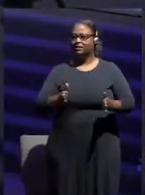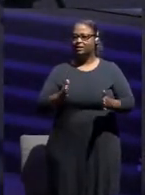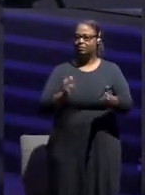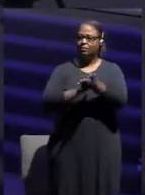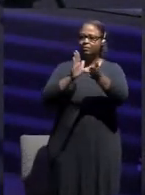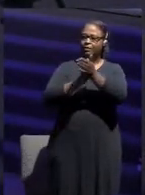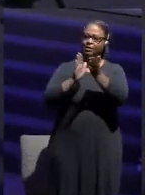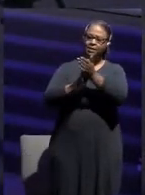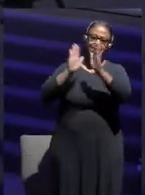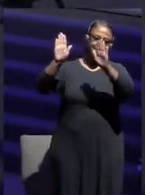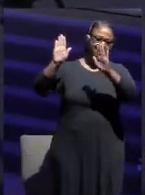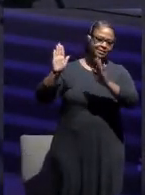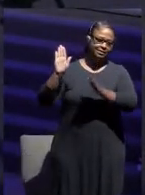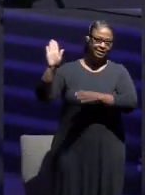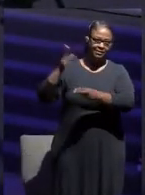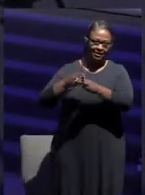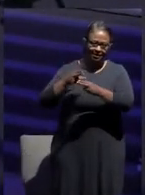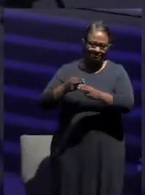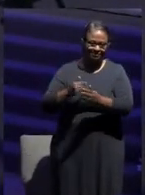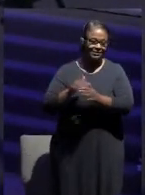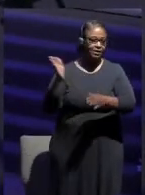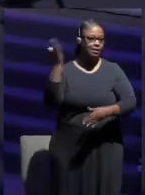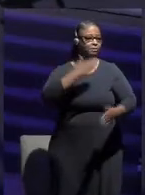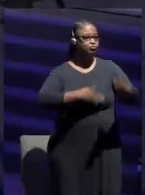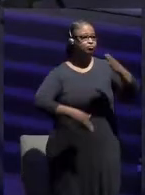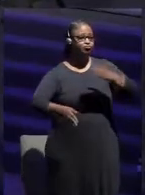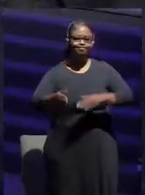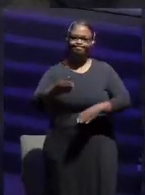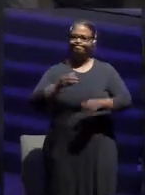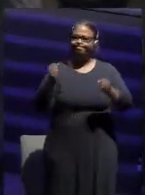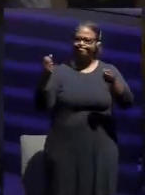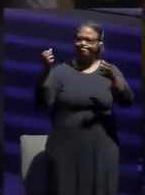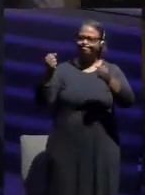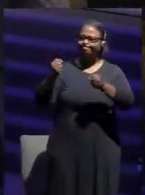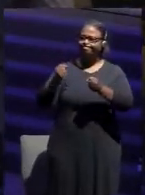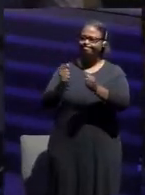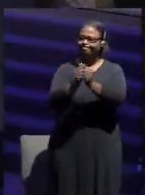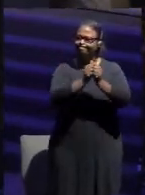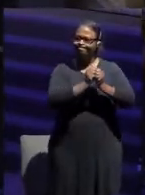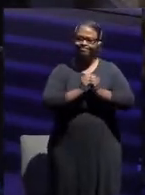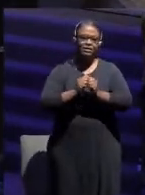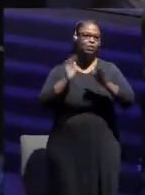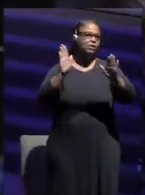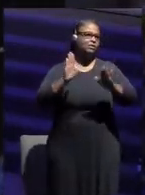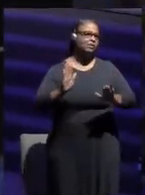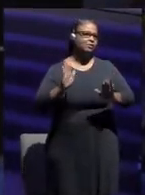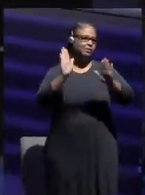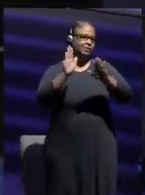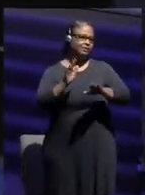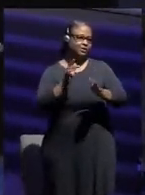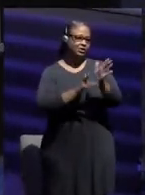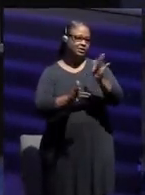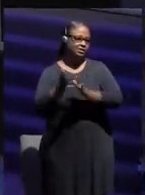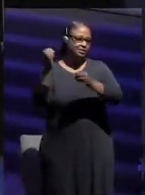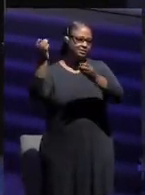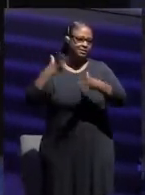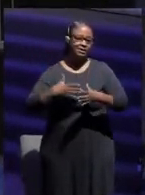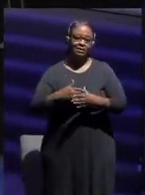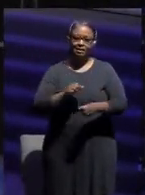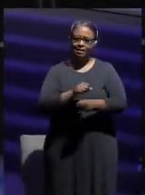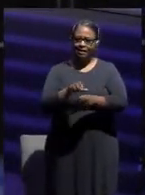my Redeemer, praise His name. Wonderful, wonderful, wonderful. Well, Jesus is to